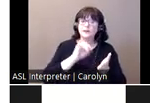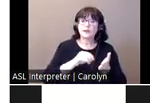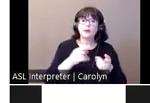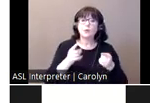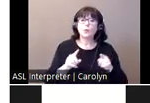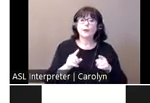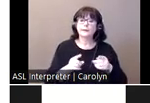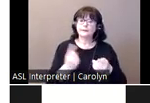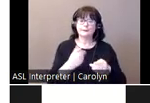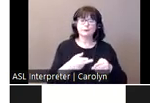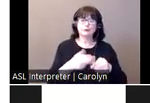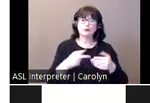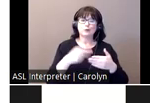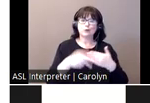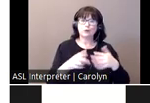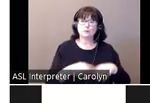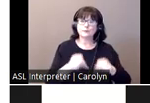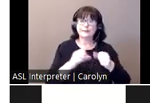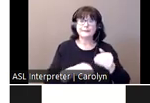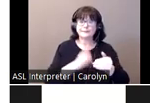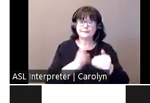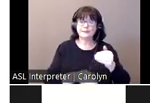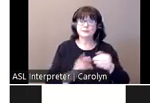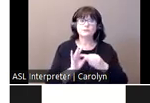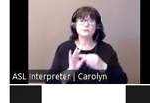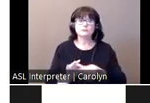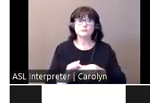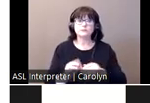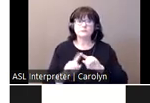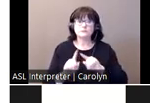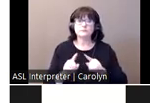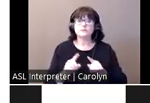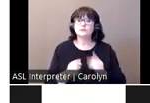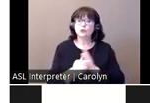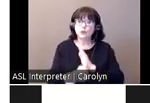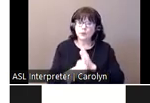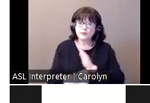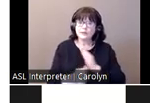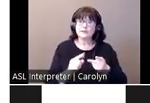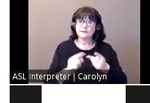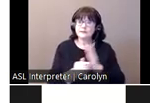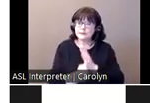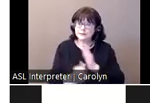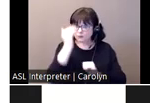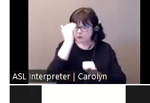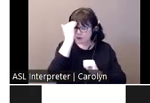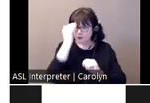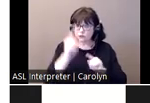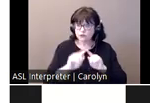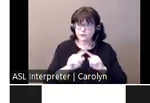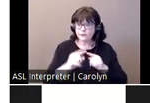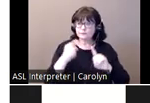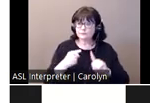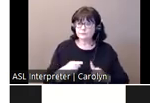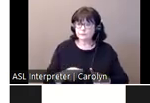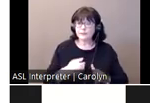is focused on a discrete set of competencies, skills, knowledge, attributes, and is sometimes related to other